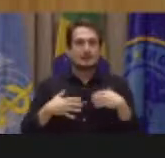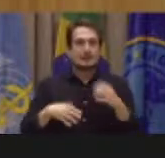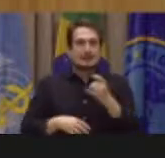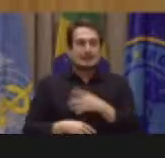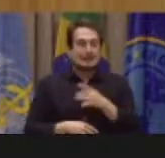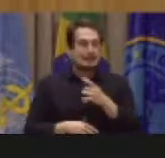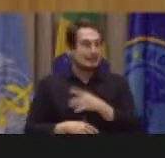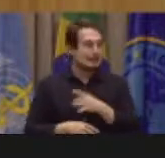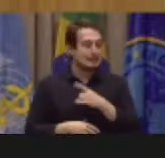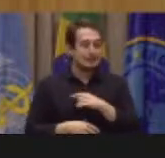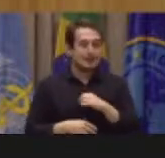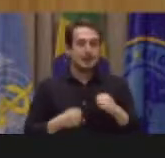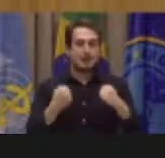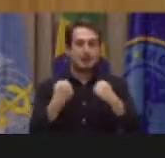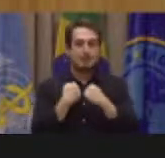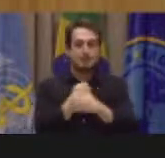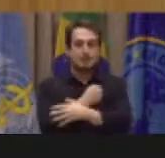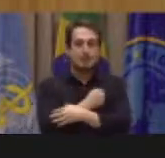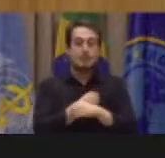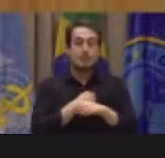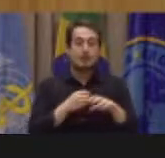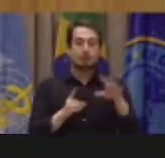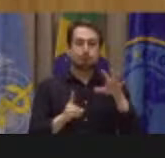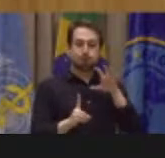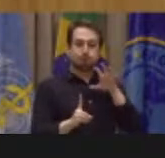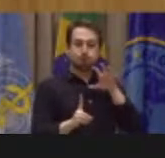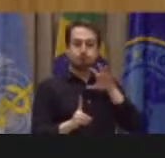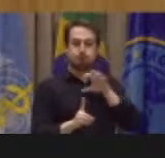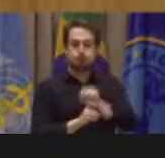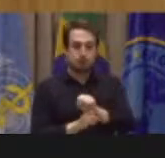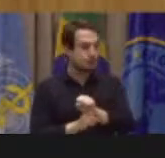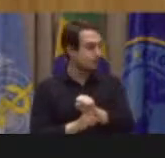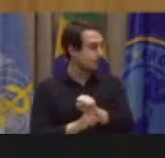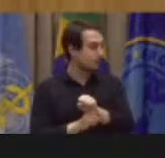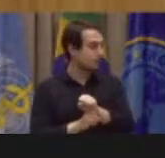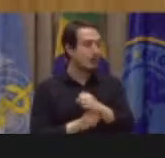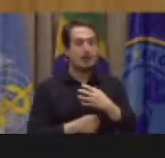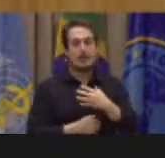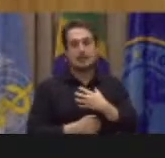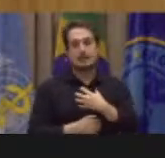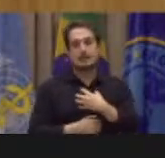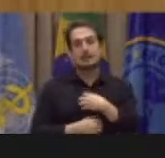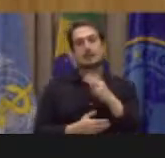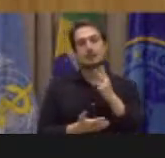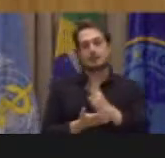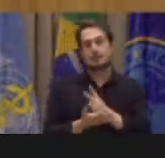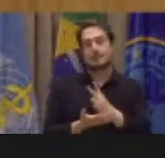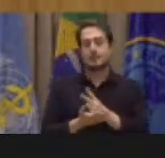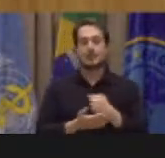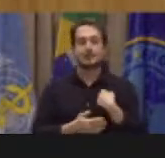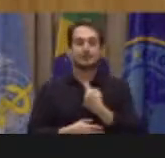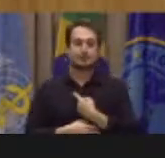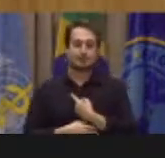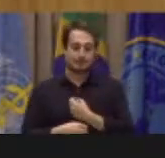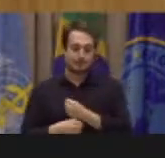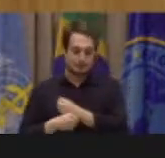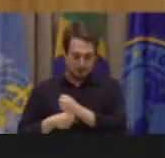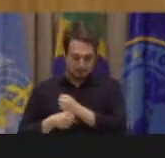where you put yourself in an emergency position for impact. So that was the